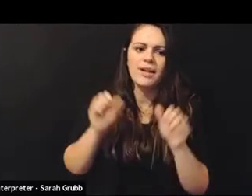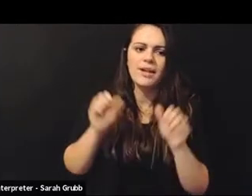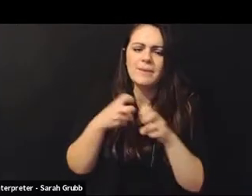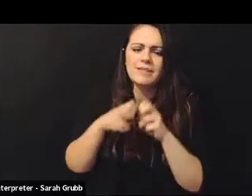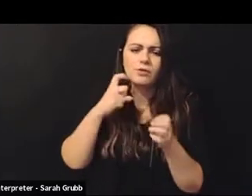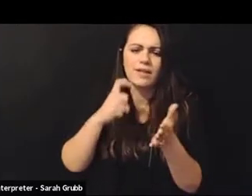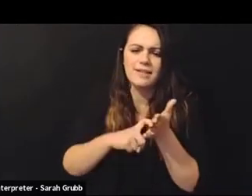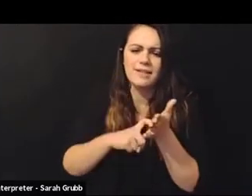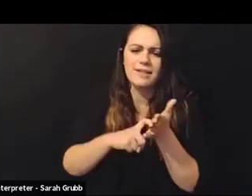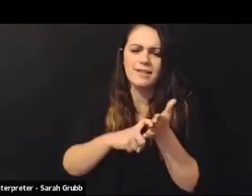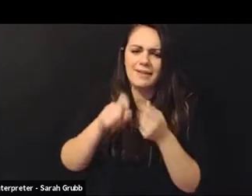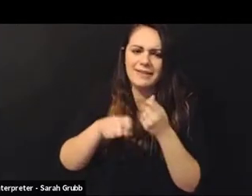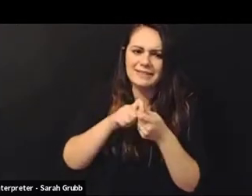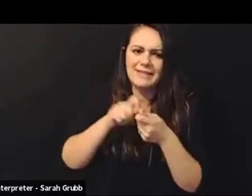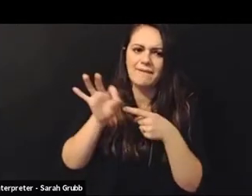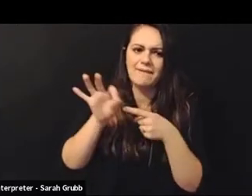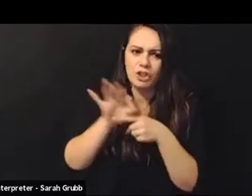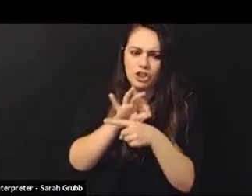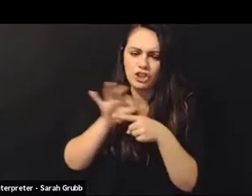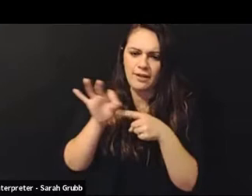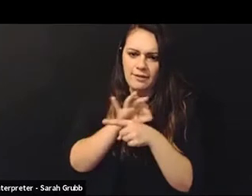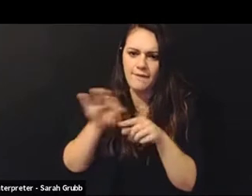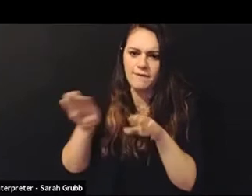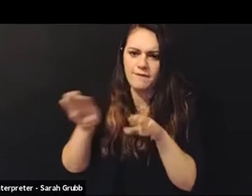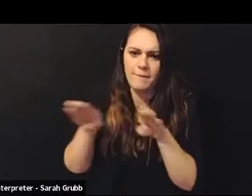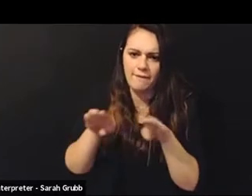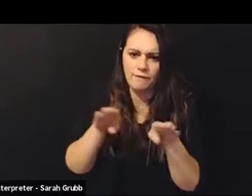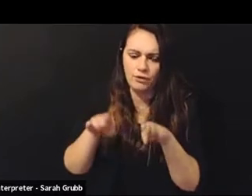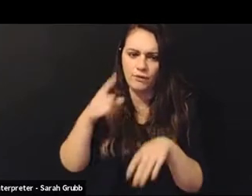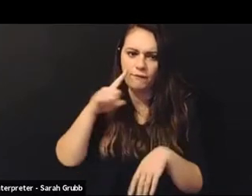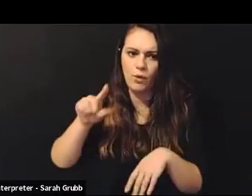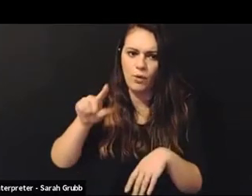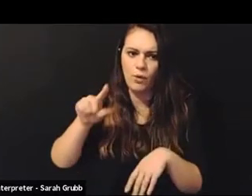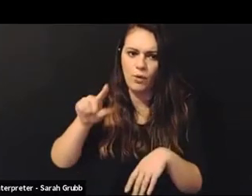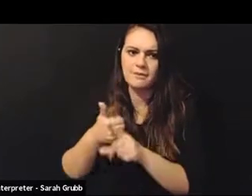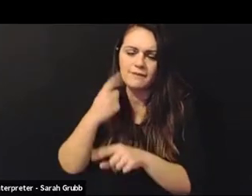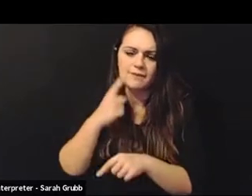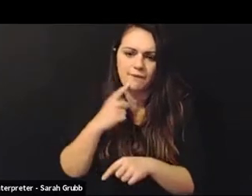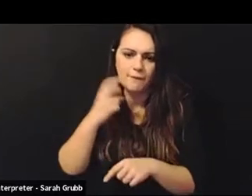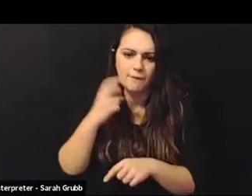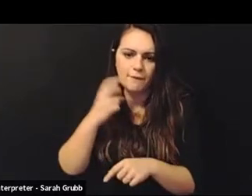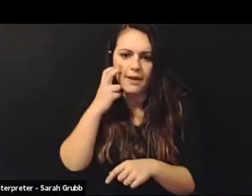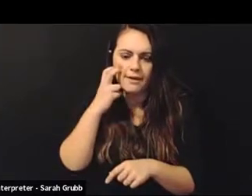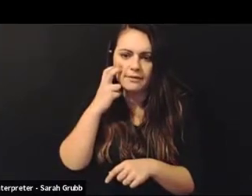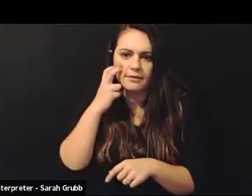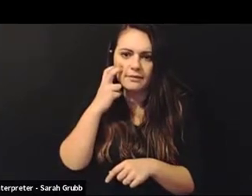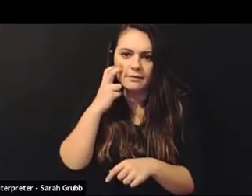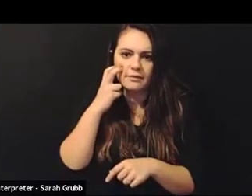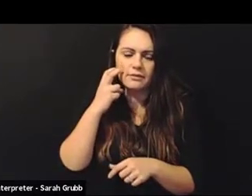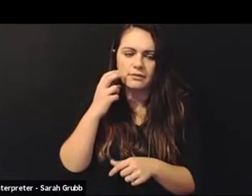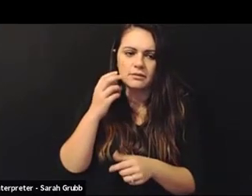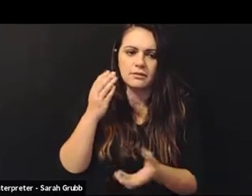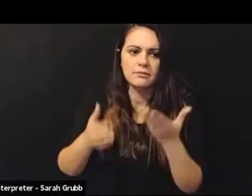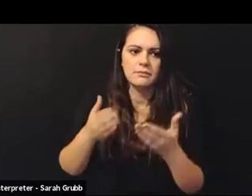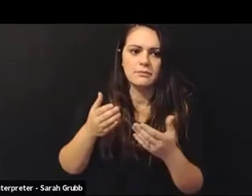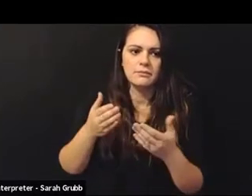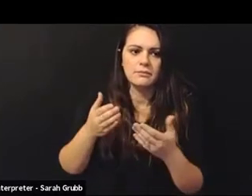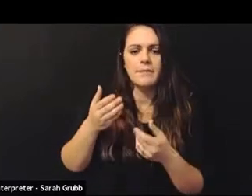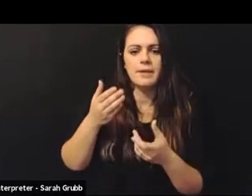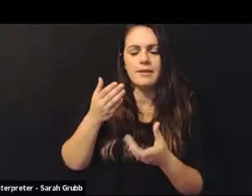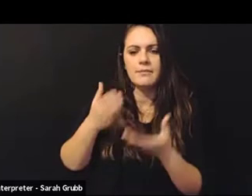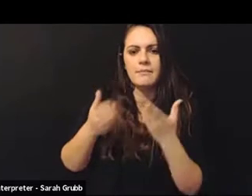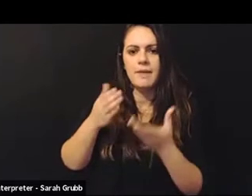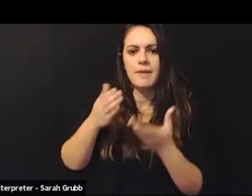with a child who's deafblind, because it might not be something that's immediately apparent in the environment. It might be something internal and in terms